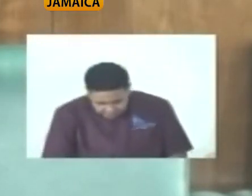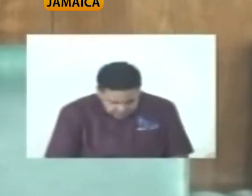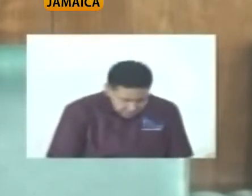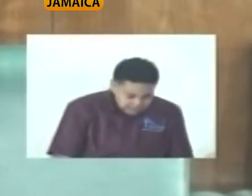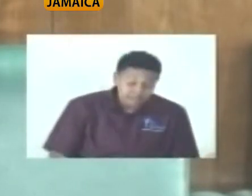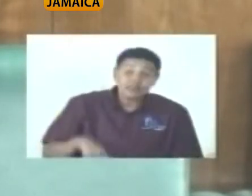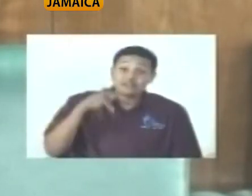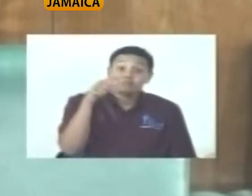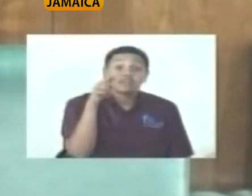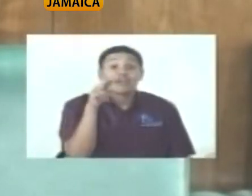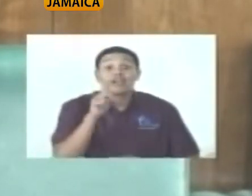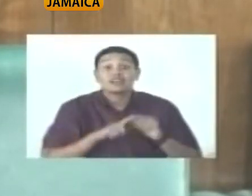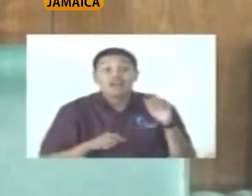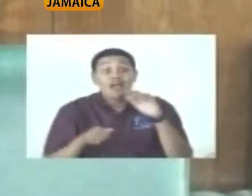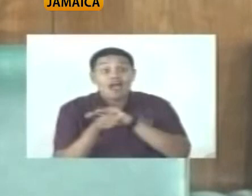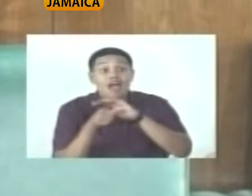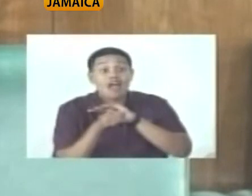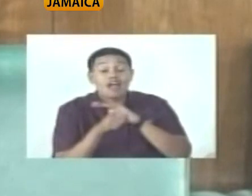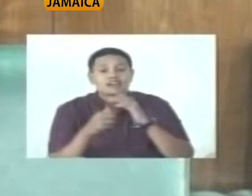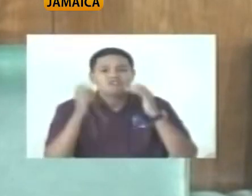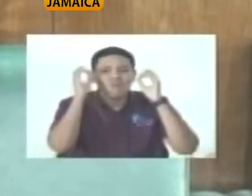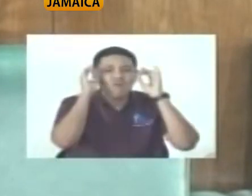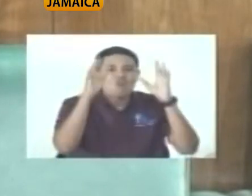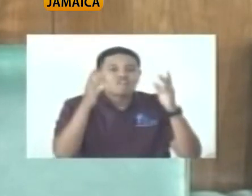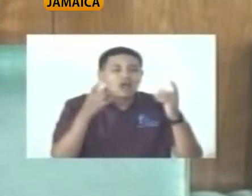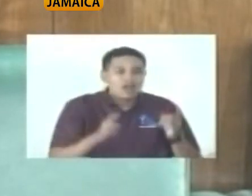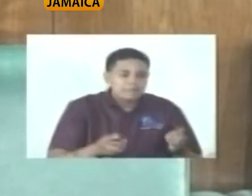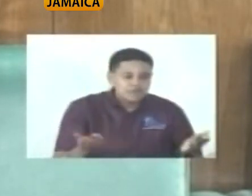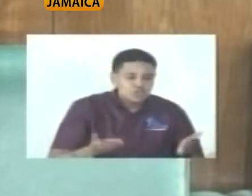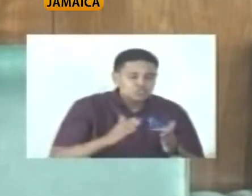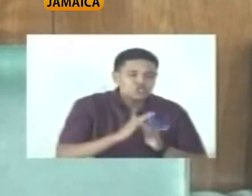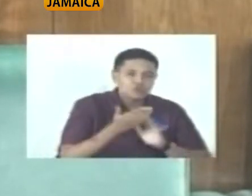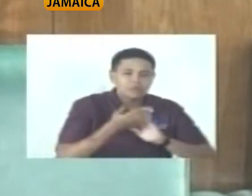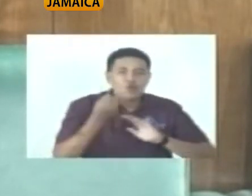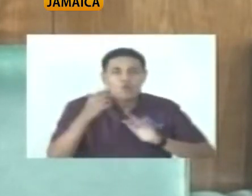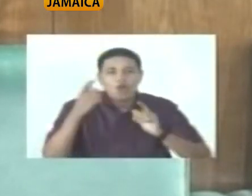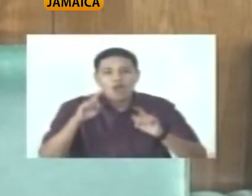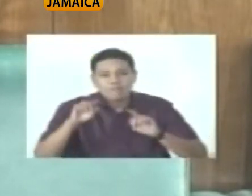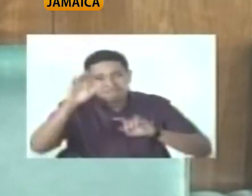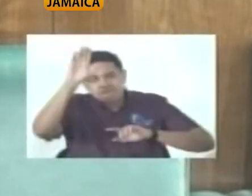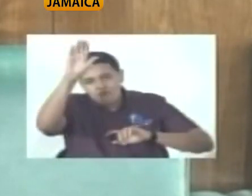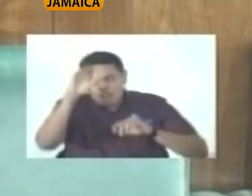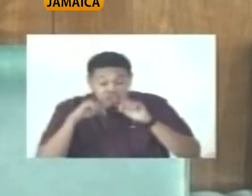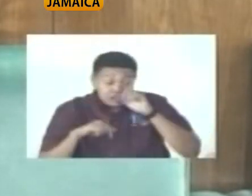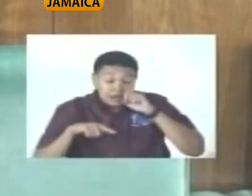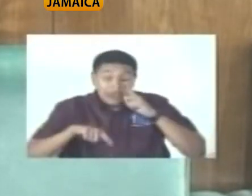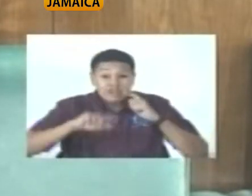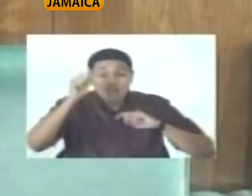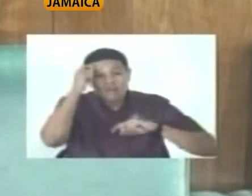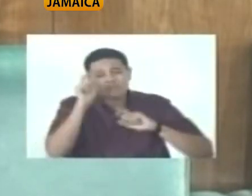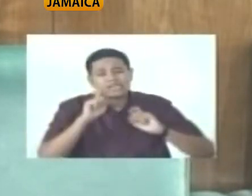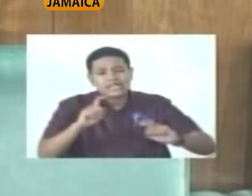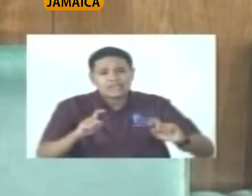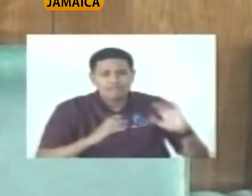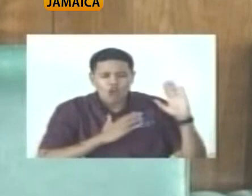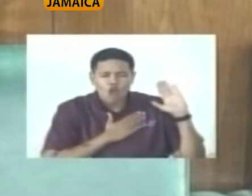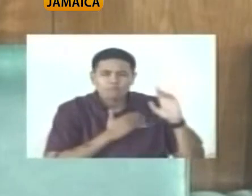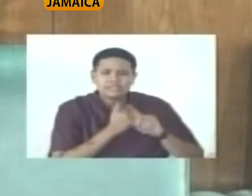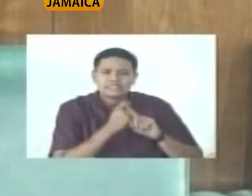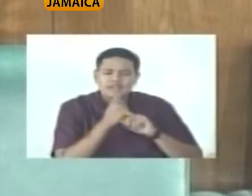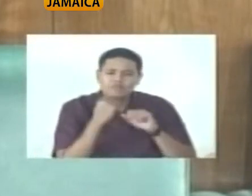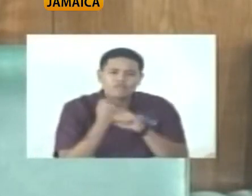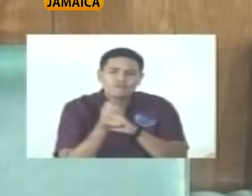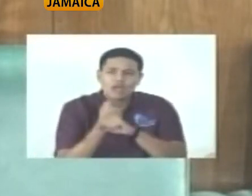or here on our people. This government gave us a commitment to